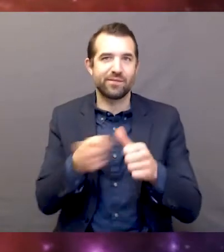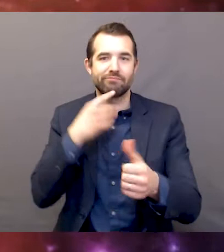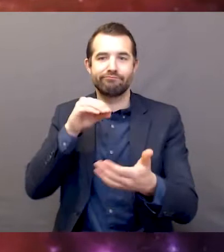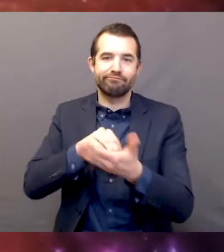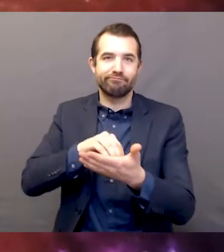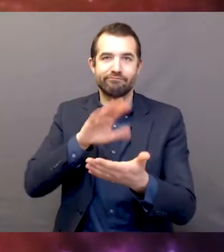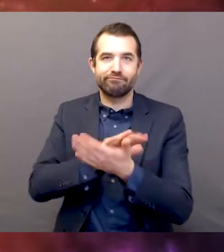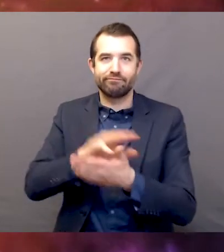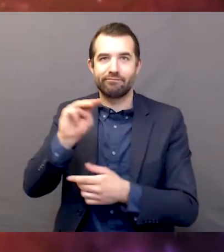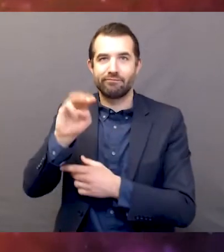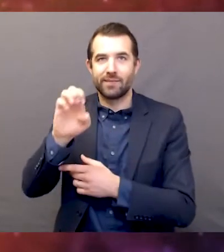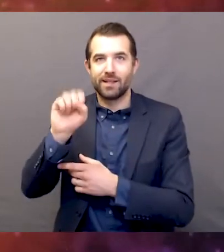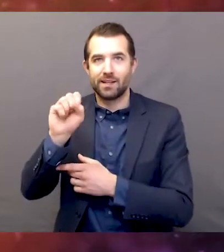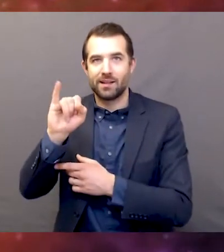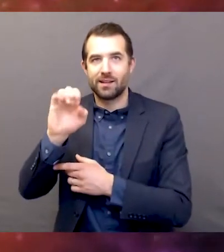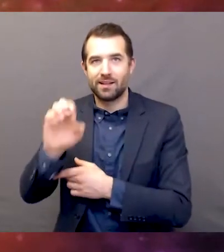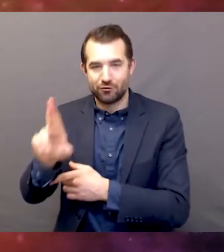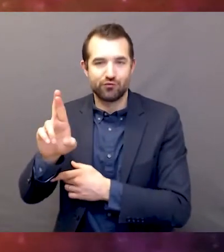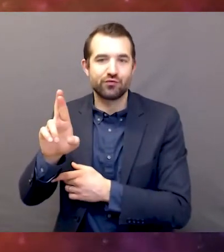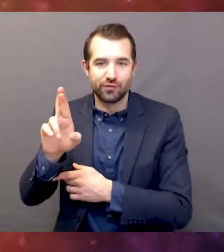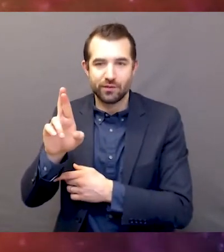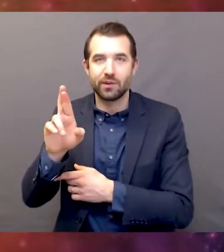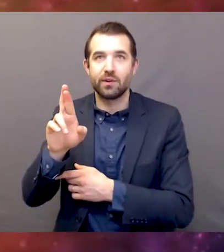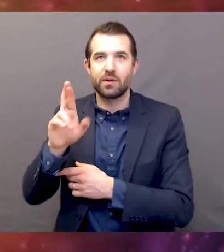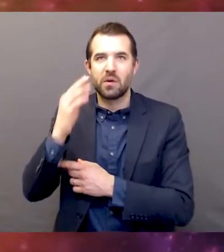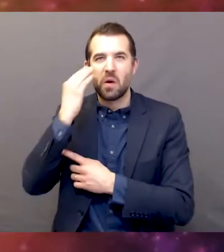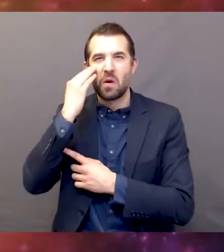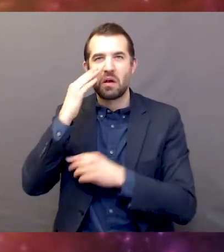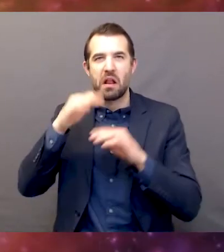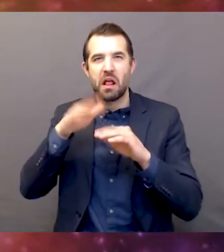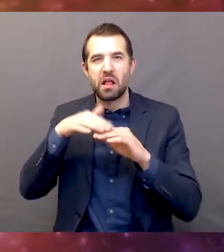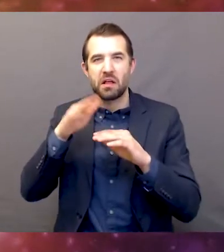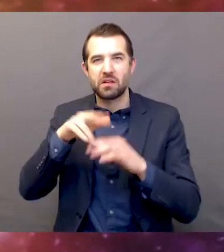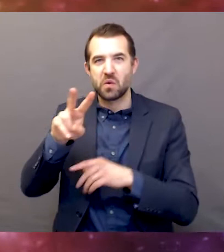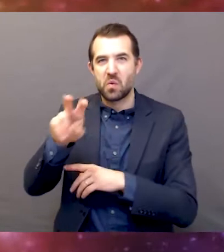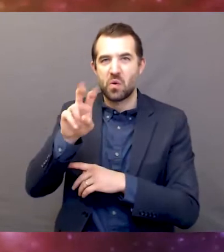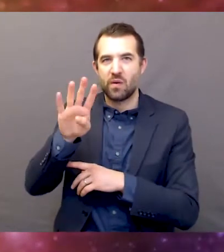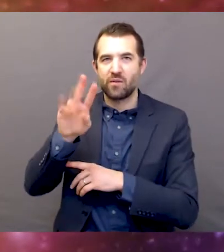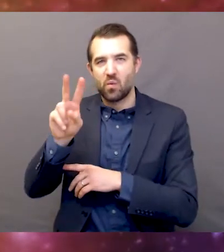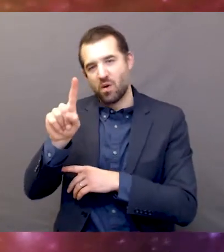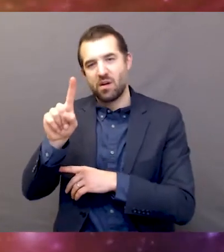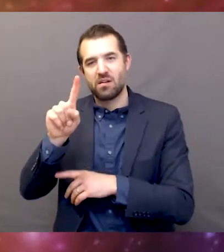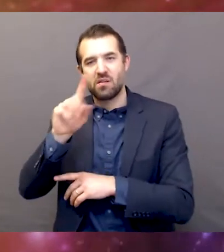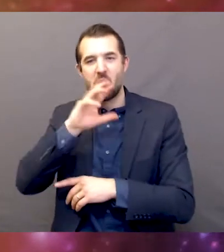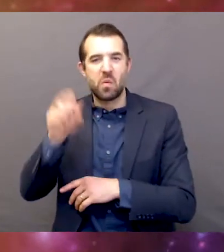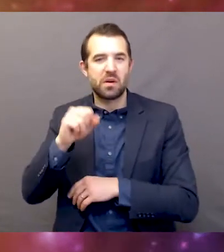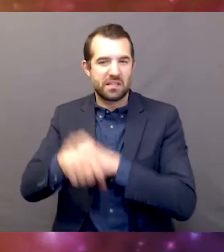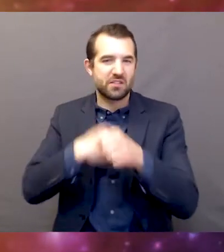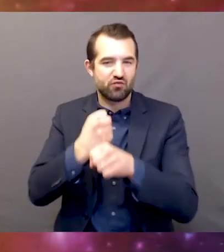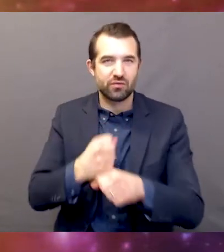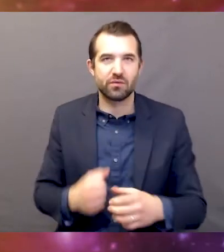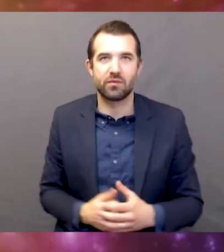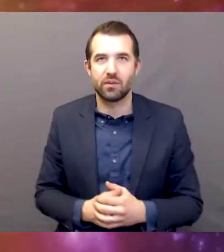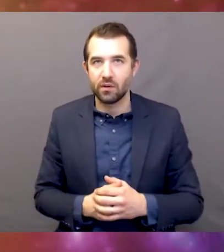in 1781, so we know it's at least 240 years old. It has a mean stellar age. If you study the evolution and